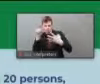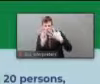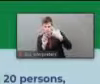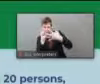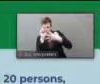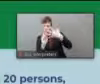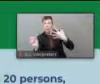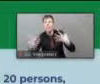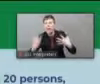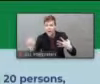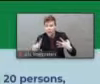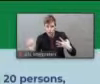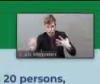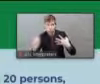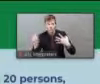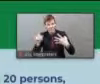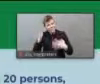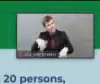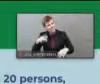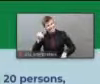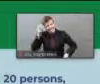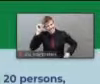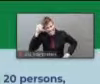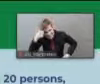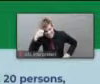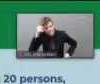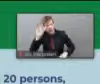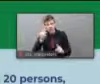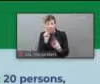limiting that contact and our public health practices